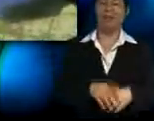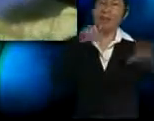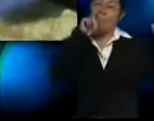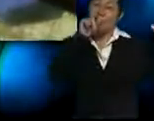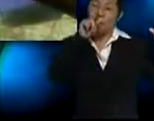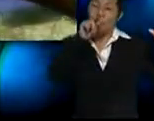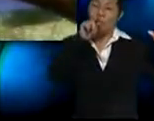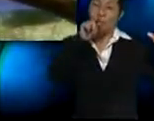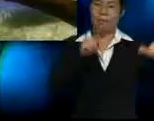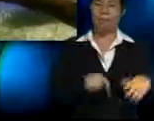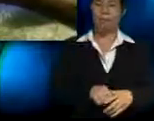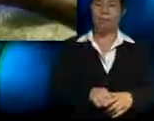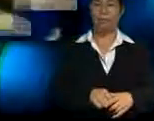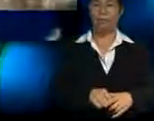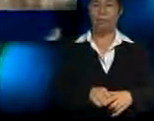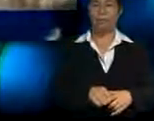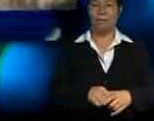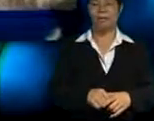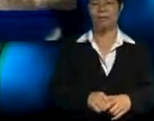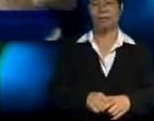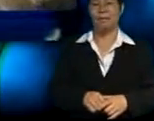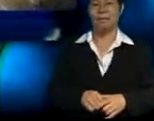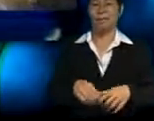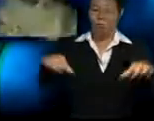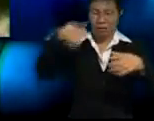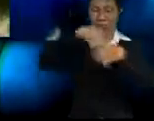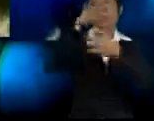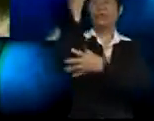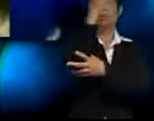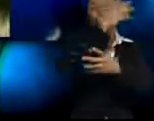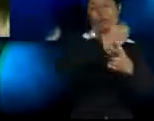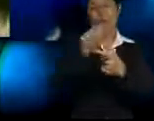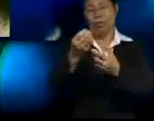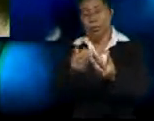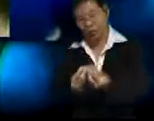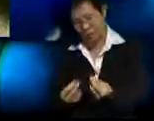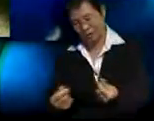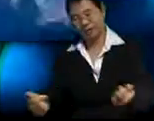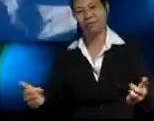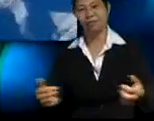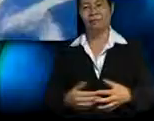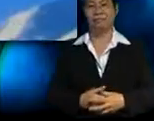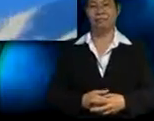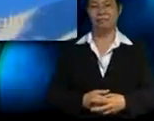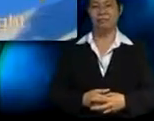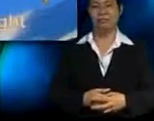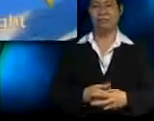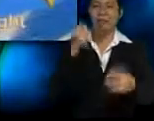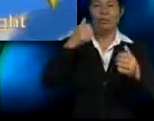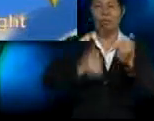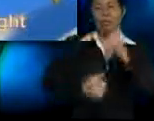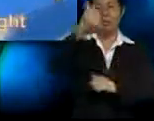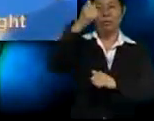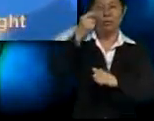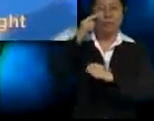Birds build nests in trees, on cliffs, or on the ground. They mostly use their